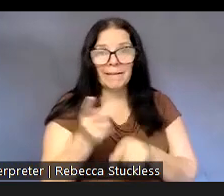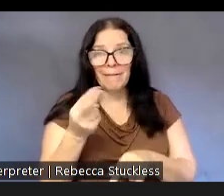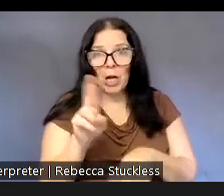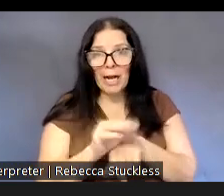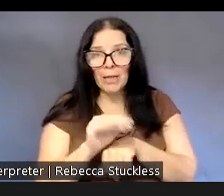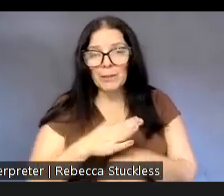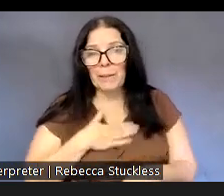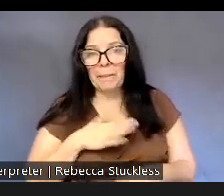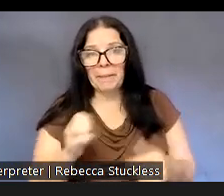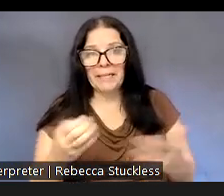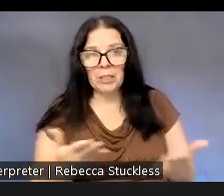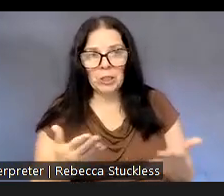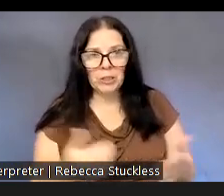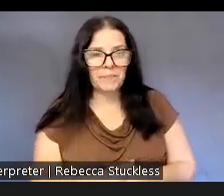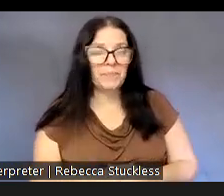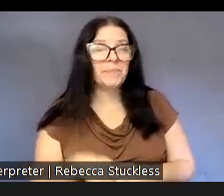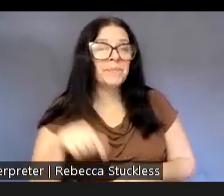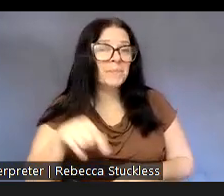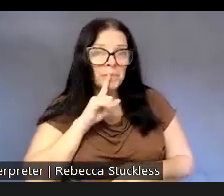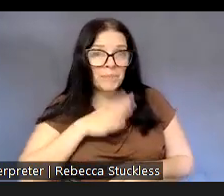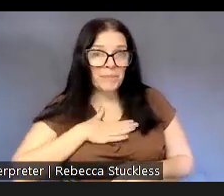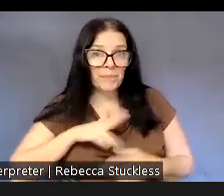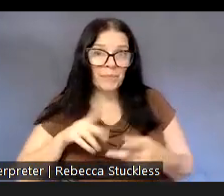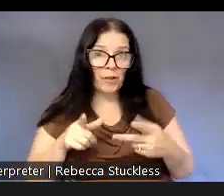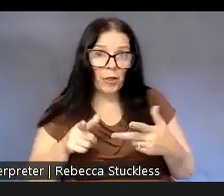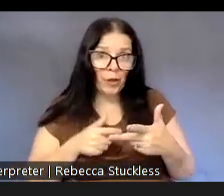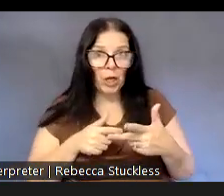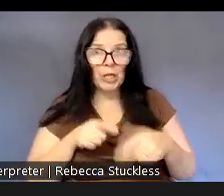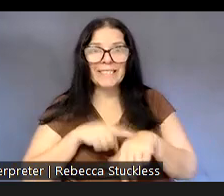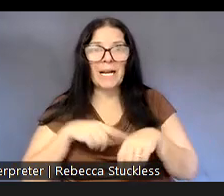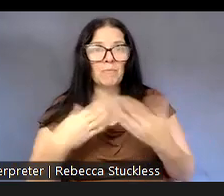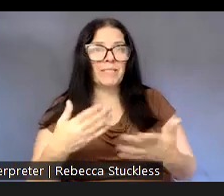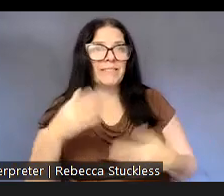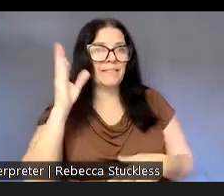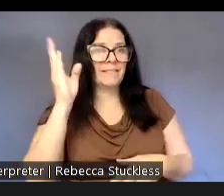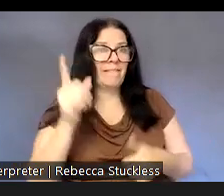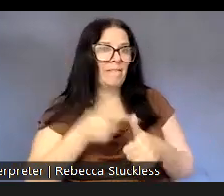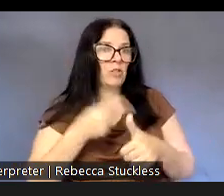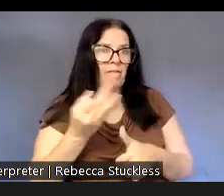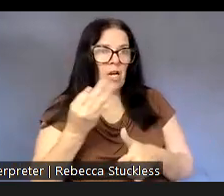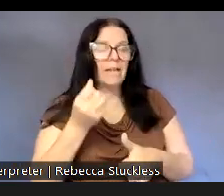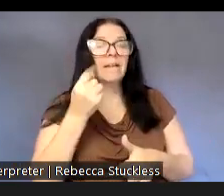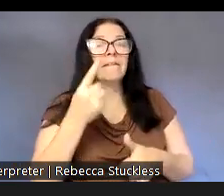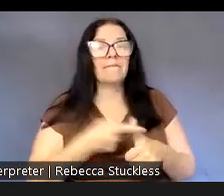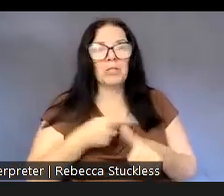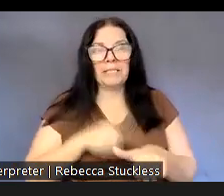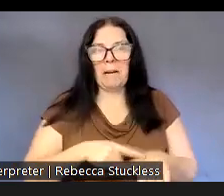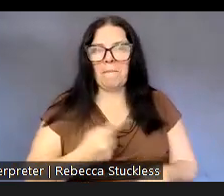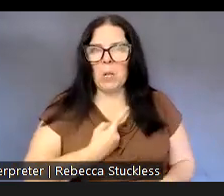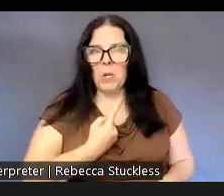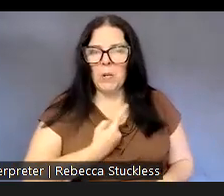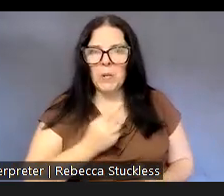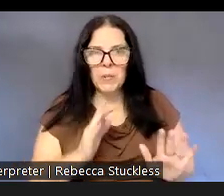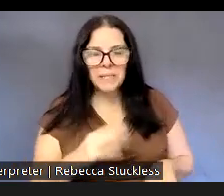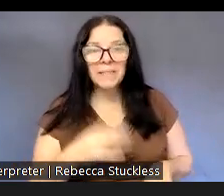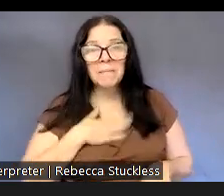be here. This is actually my third First Friday presentation and my first as a solo act. My good friend